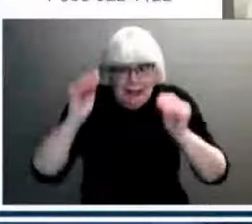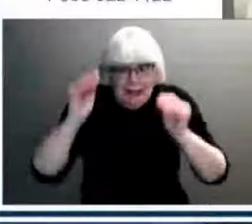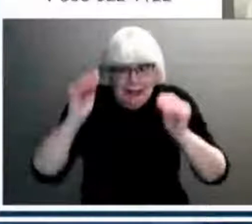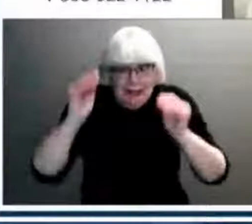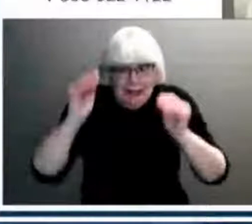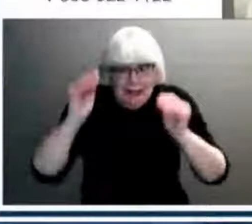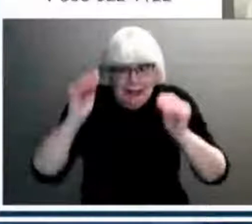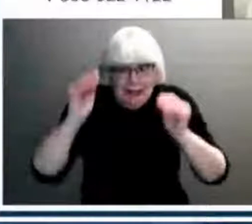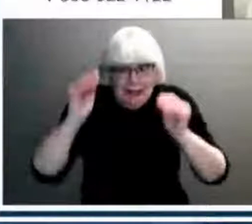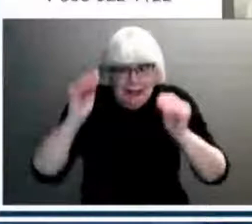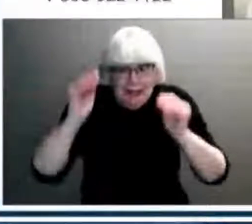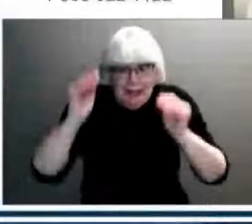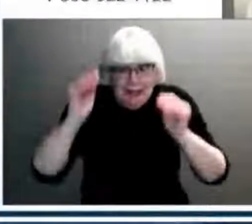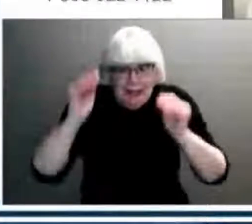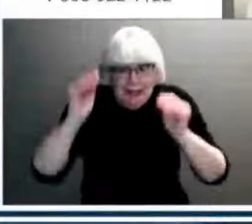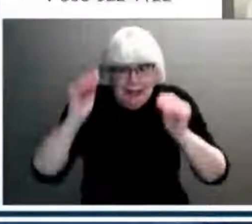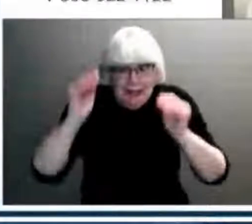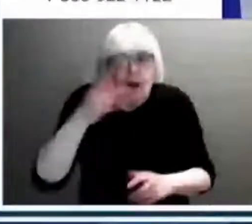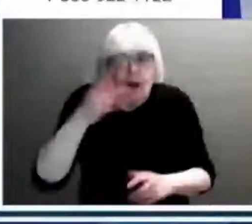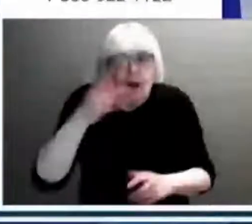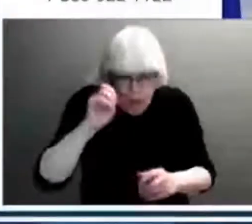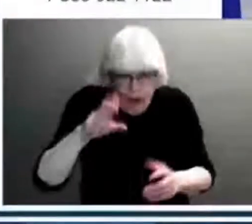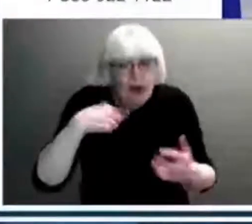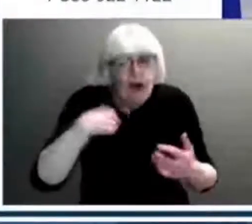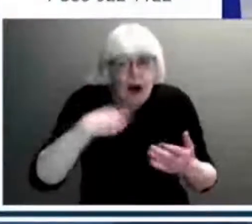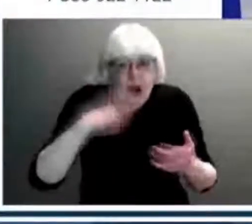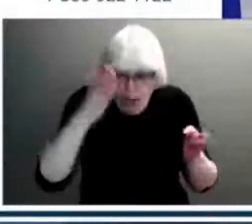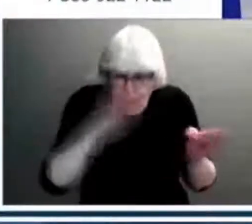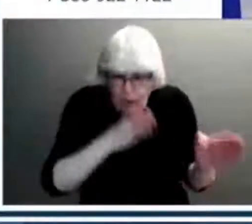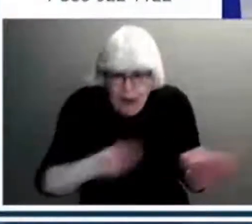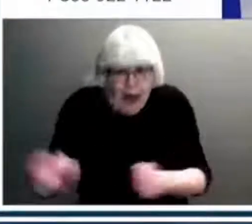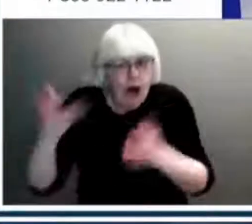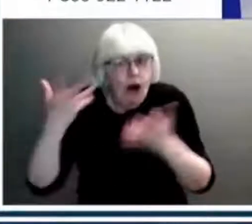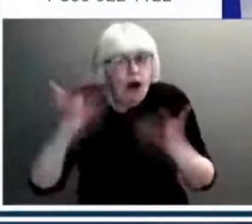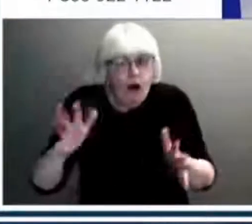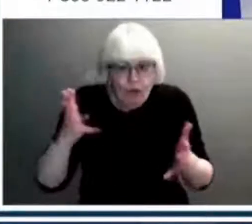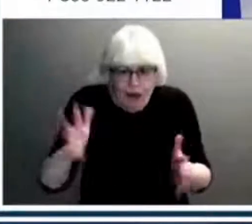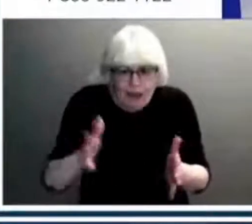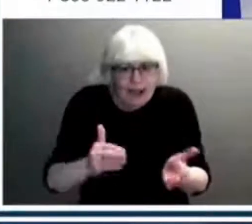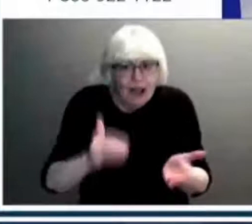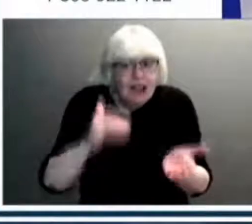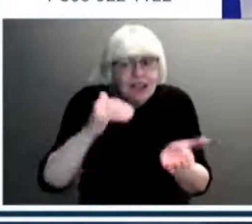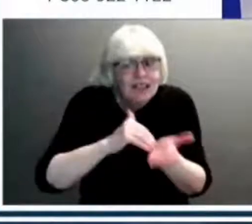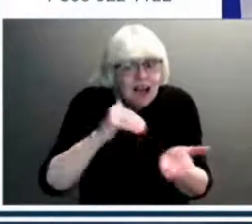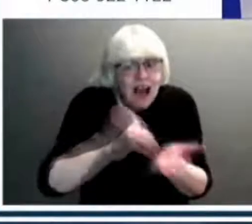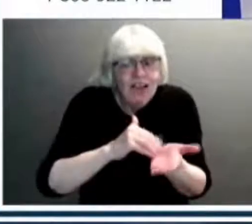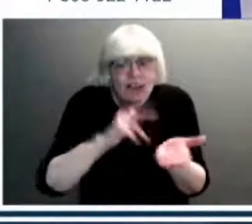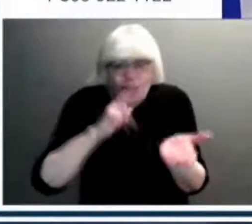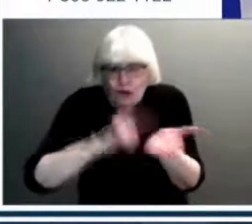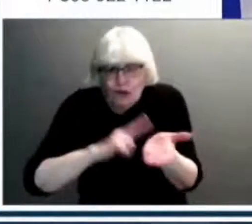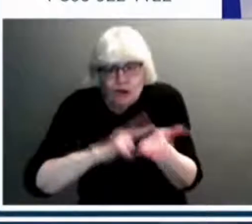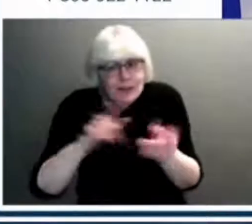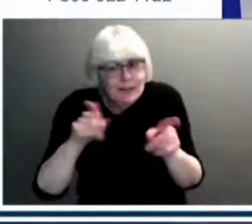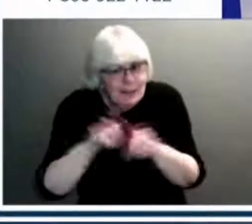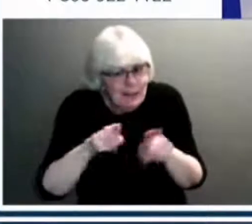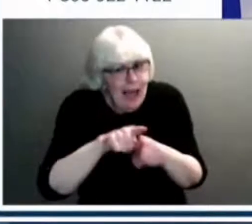certainly in healthcare, you'll hear more from the health authority about some of the movement of people and the changes that are happening there to support those